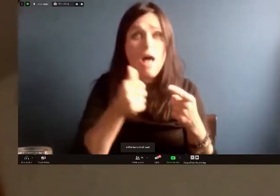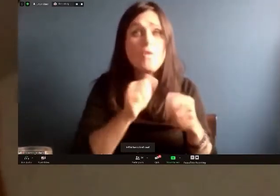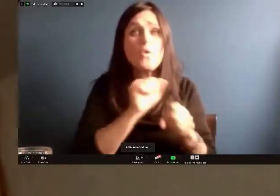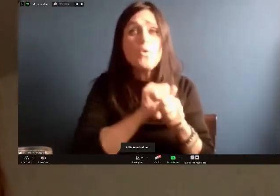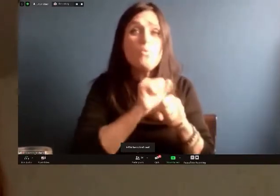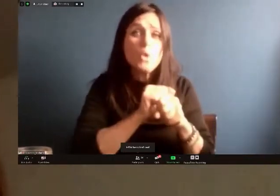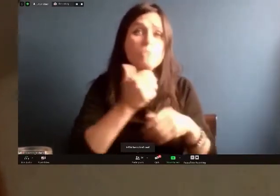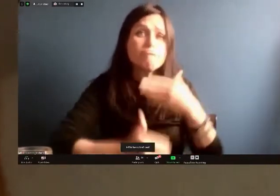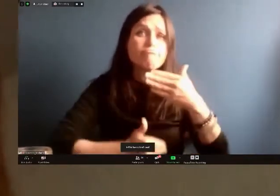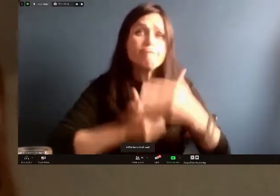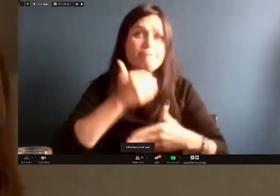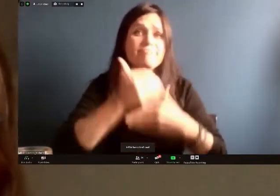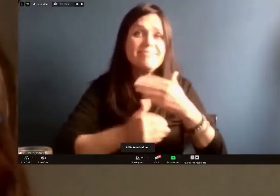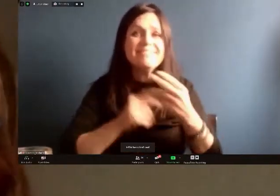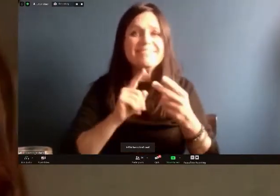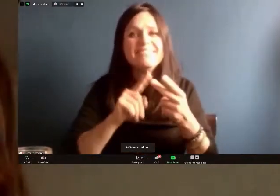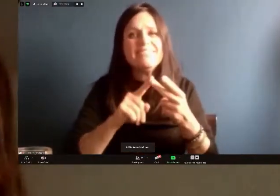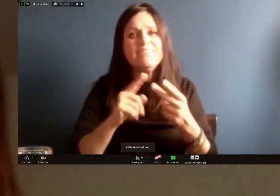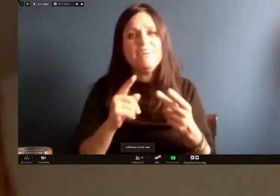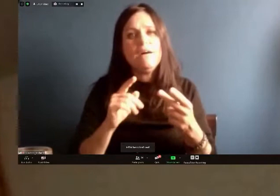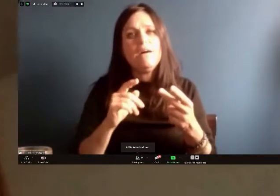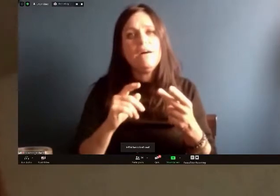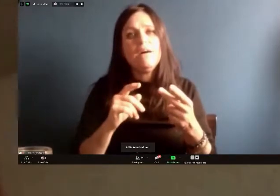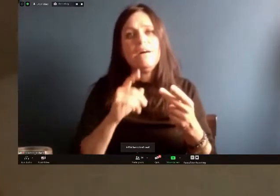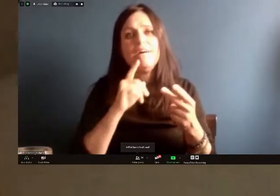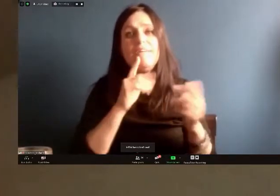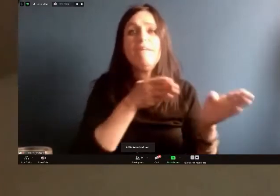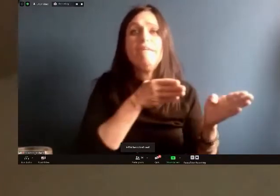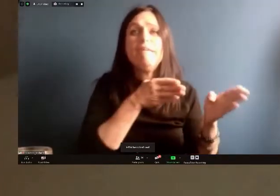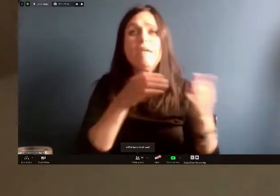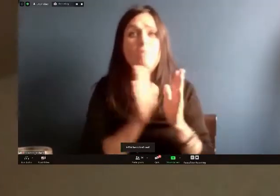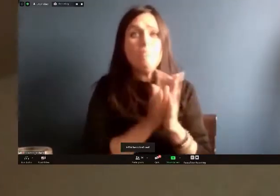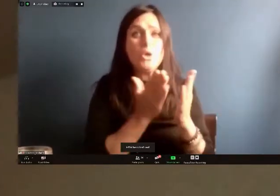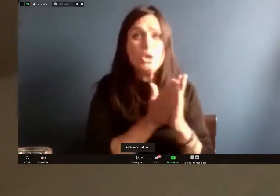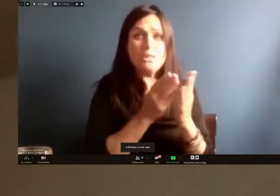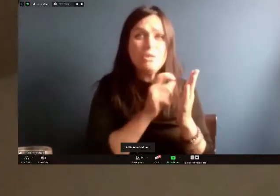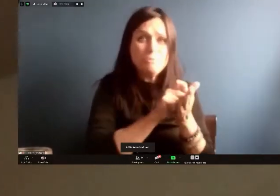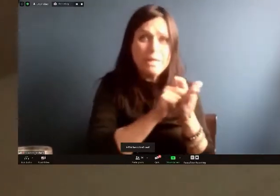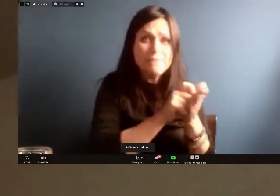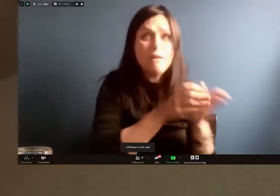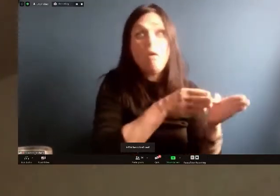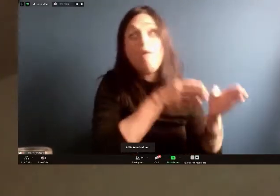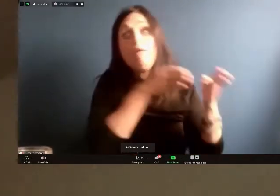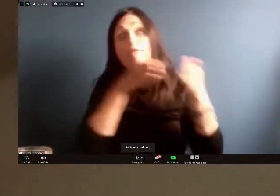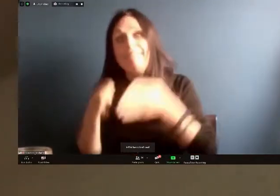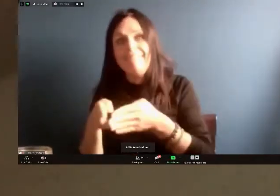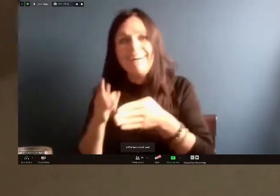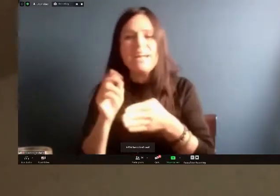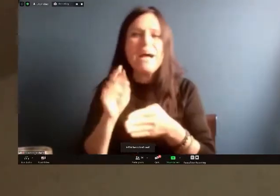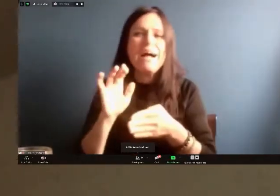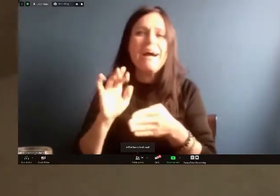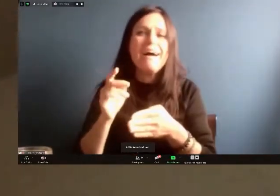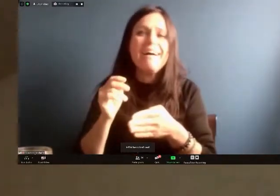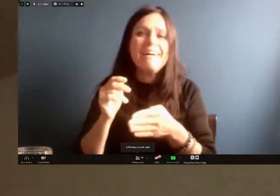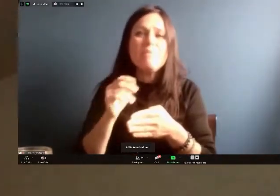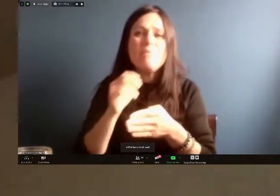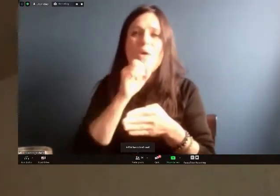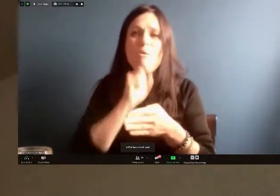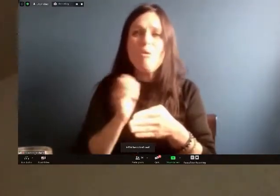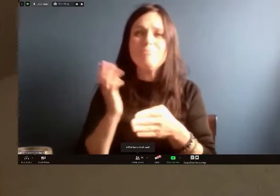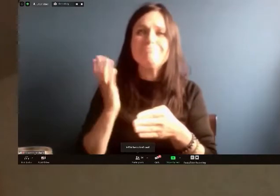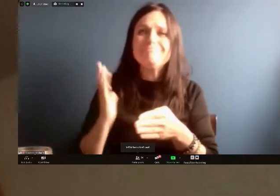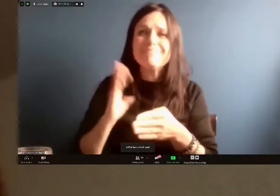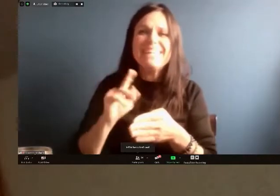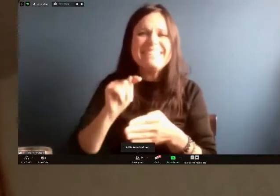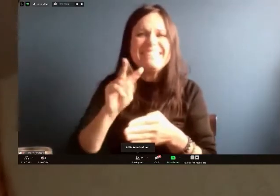which sadly is taking me away from the book writing for a while, is I've kind of gone back to my old life, a TV series